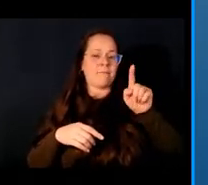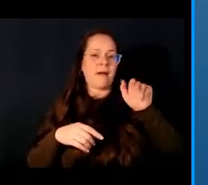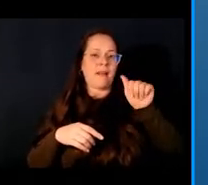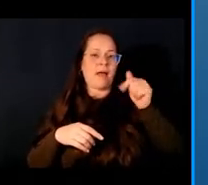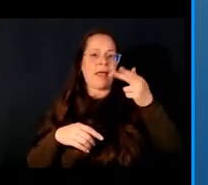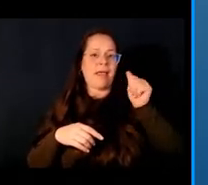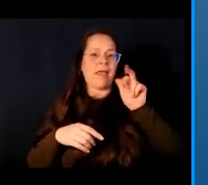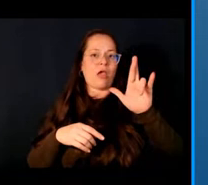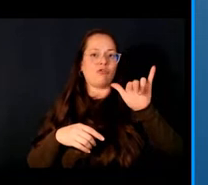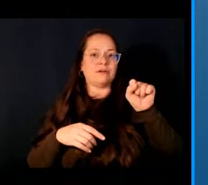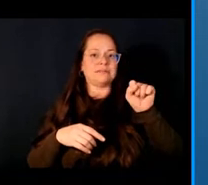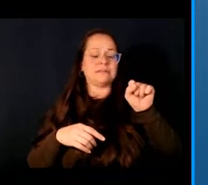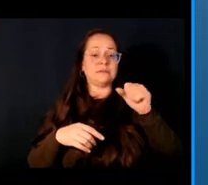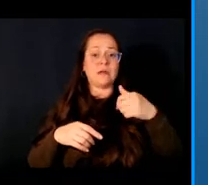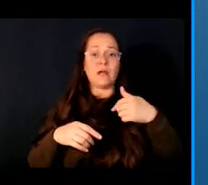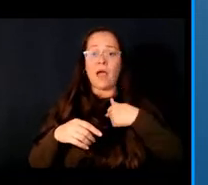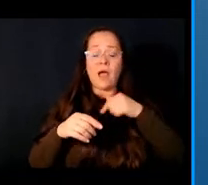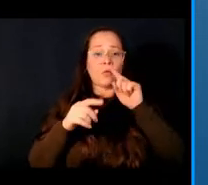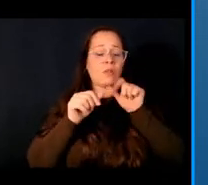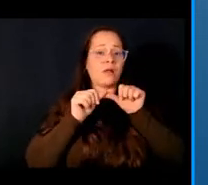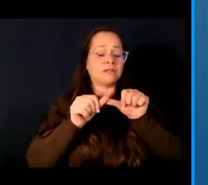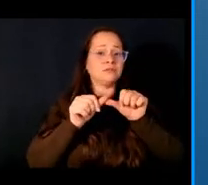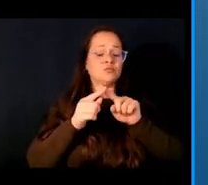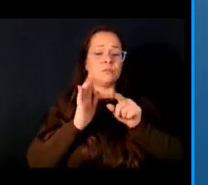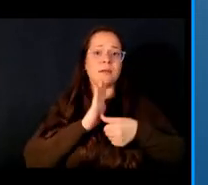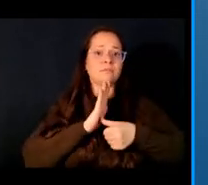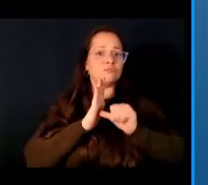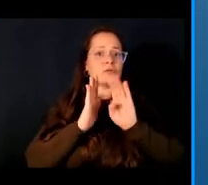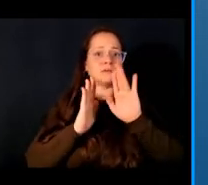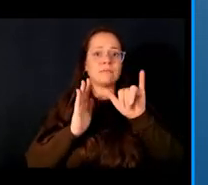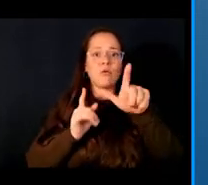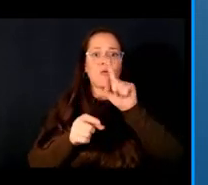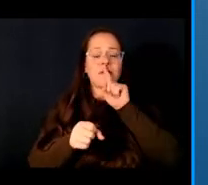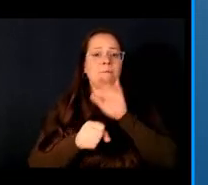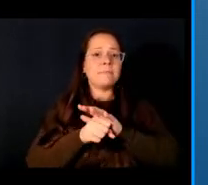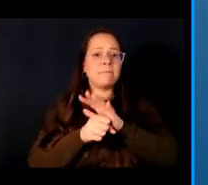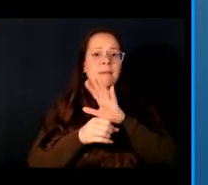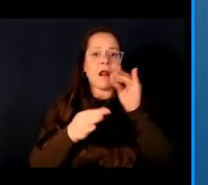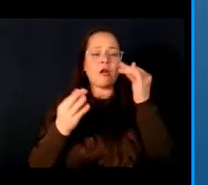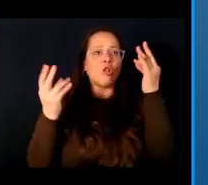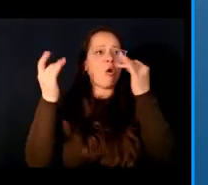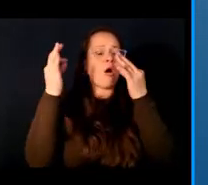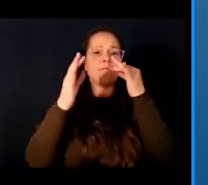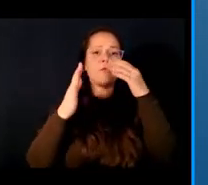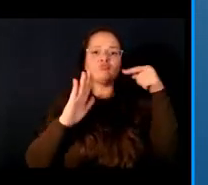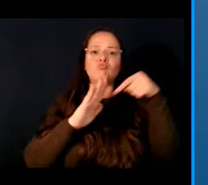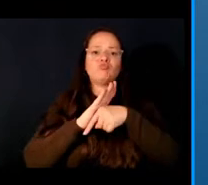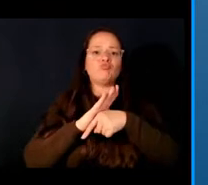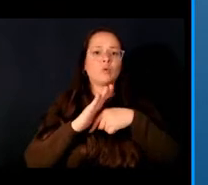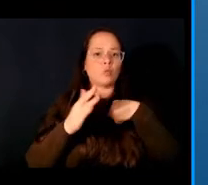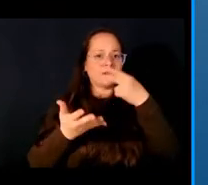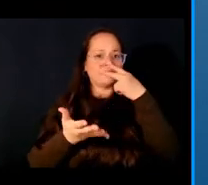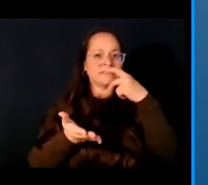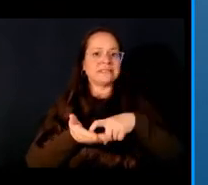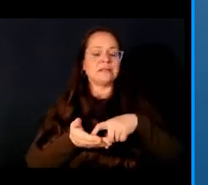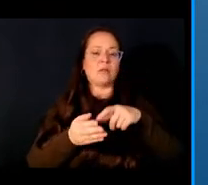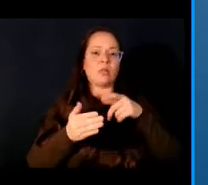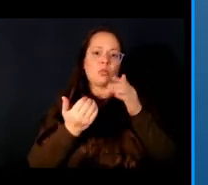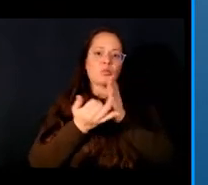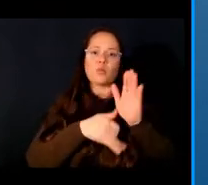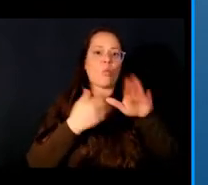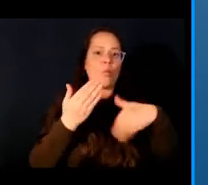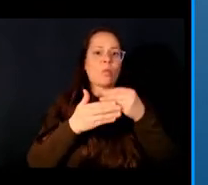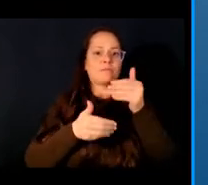continue my friends to be impressed by the level of commitment and the thoughtfulness we've seen throughout this process including